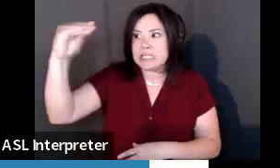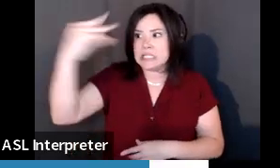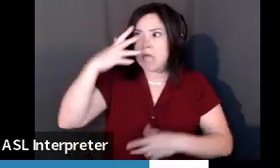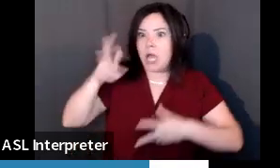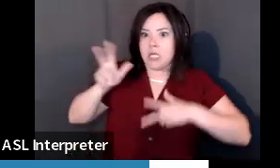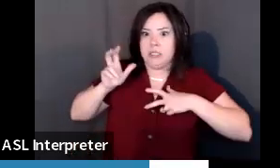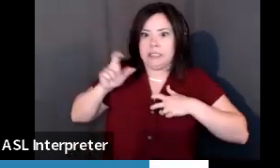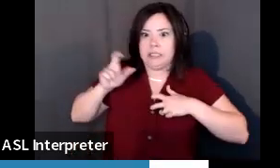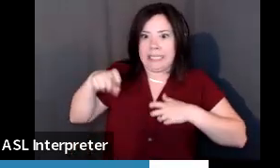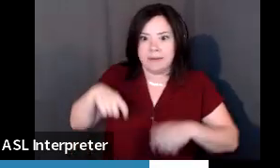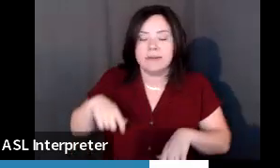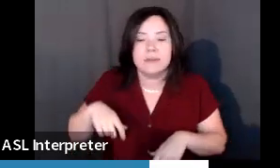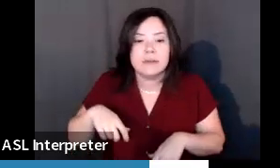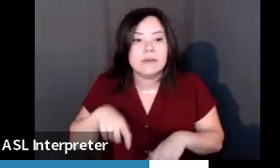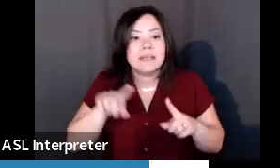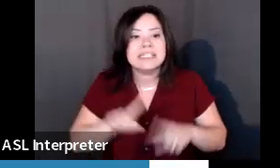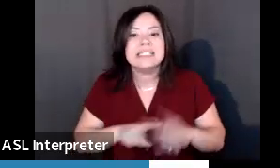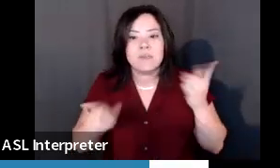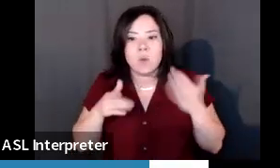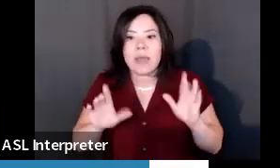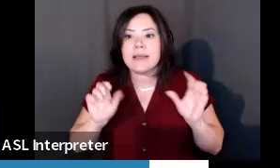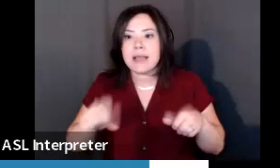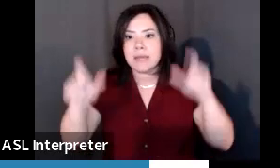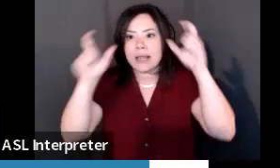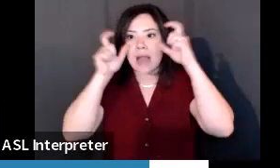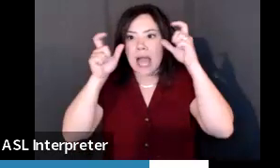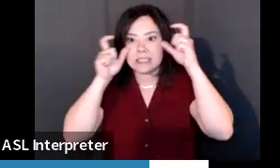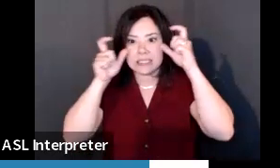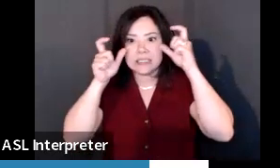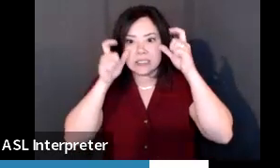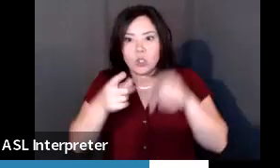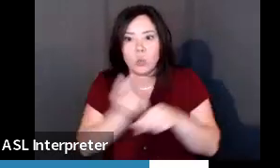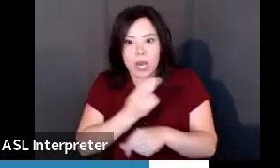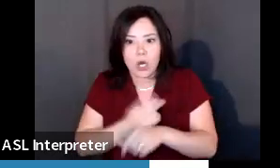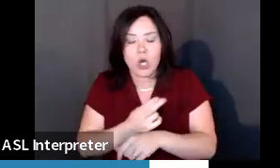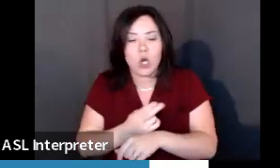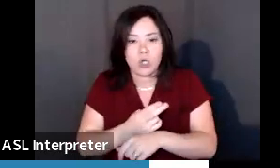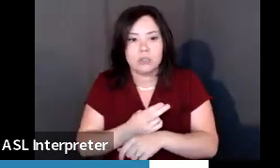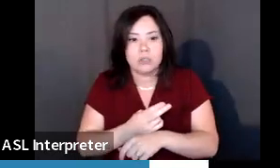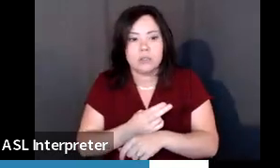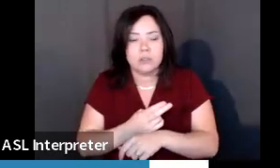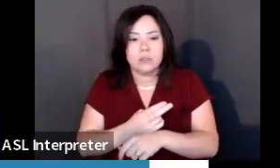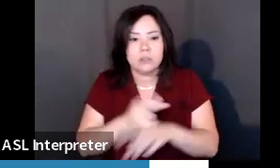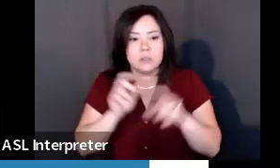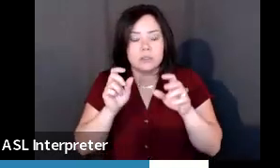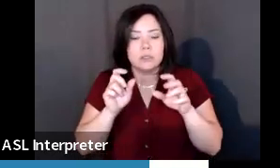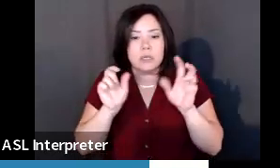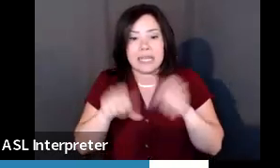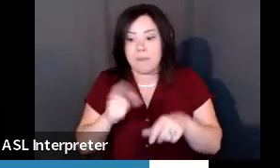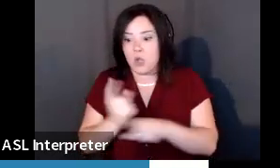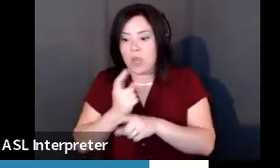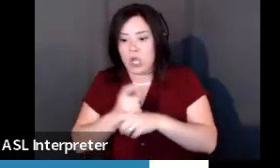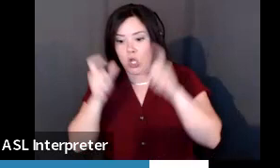are actually glasses that you wear, and you can actually wear them over prescription glasses, which is cool.